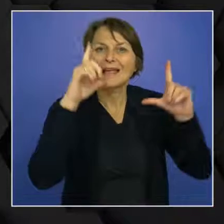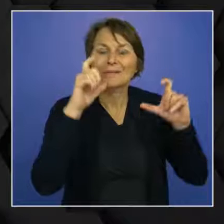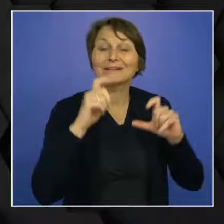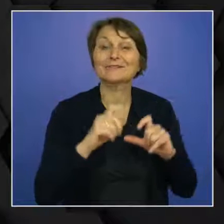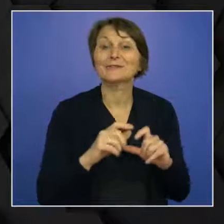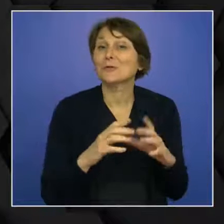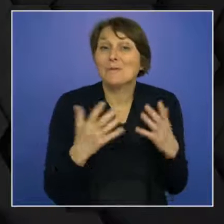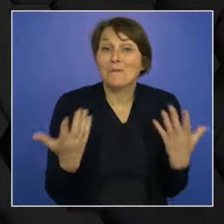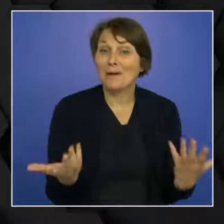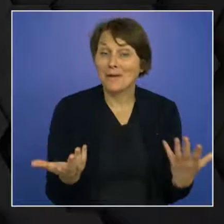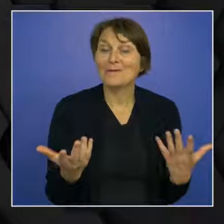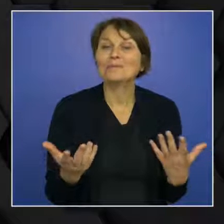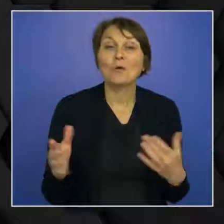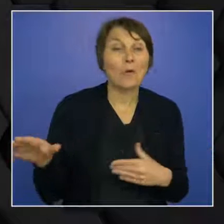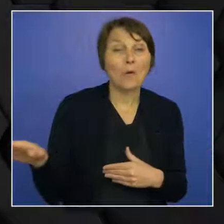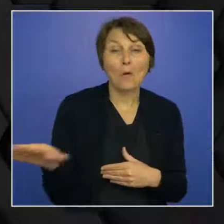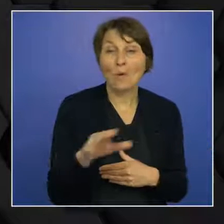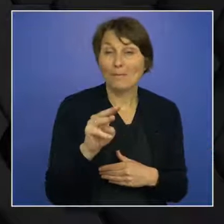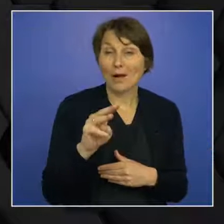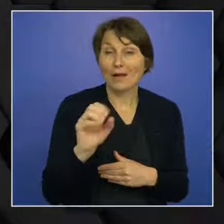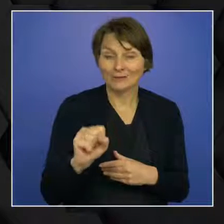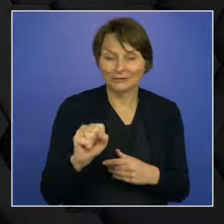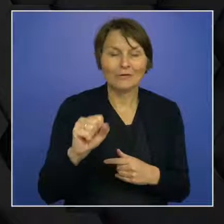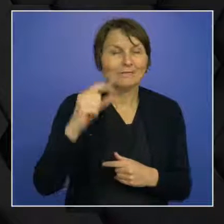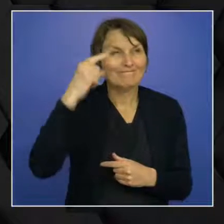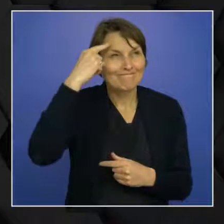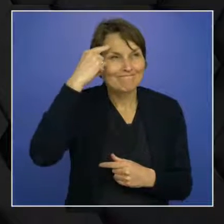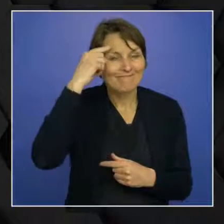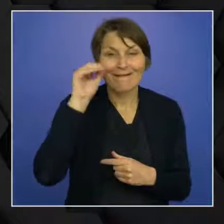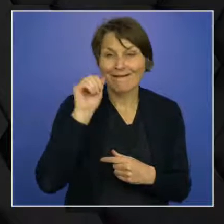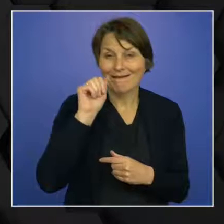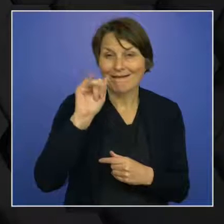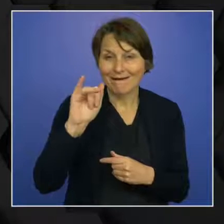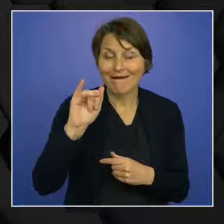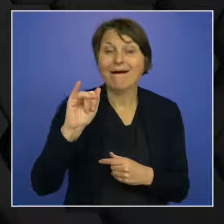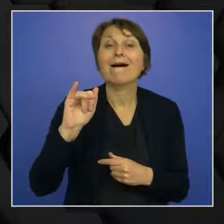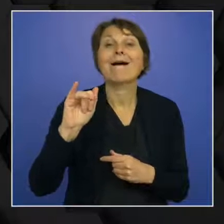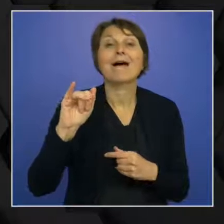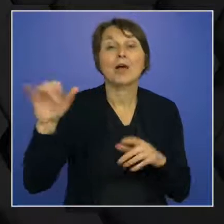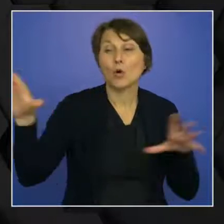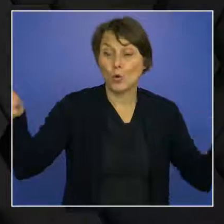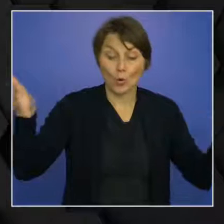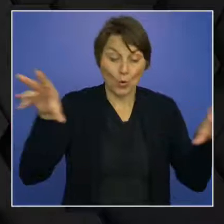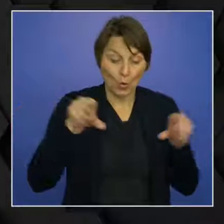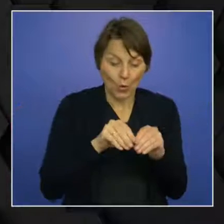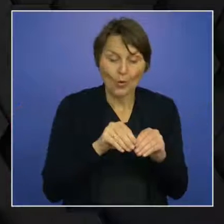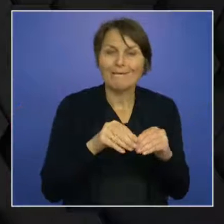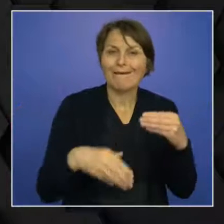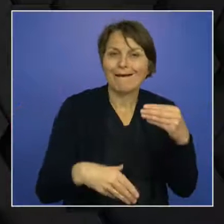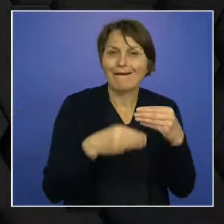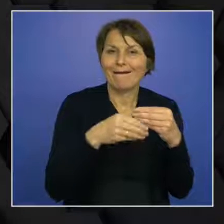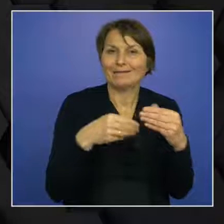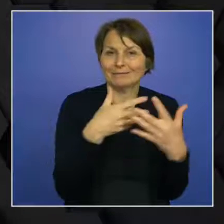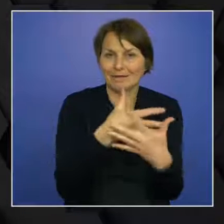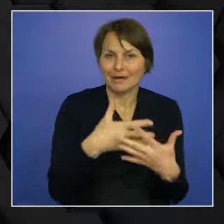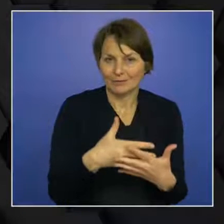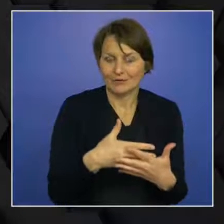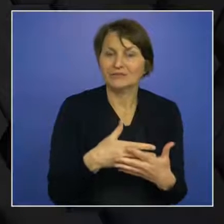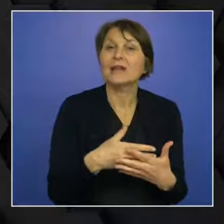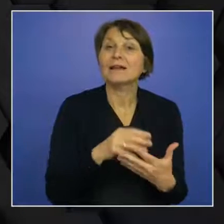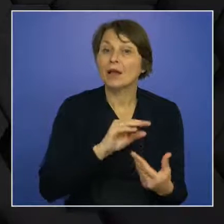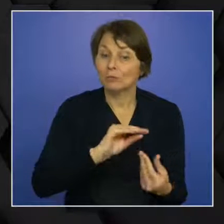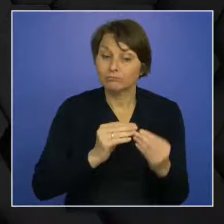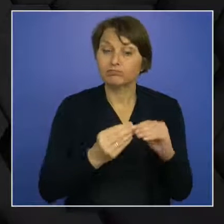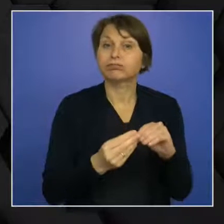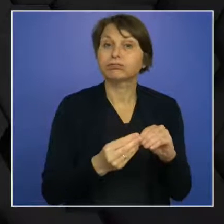AI expertise and they added it to language. And they created something called the computer vision, which